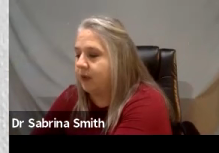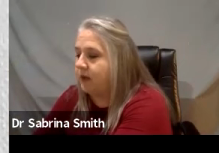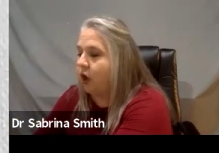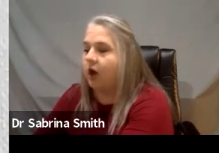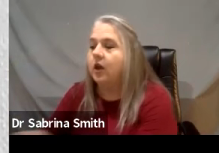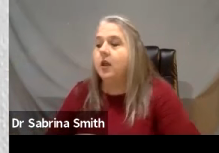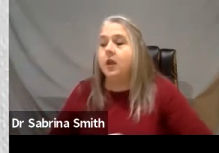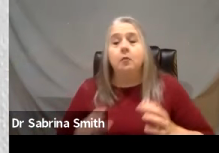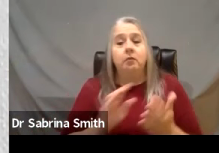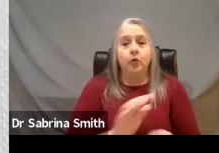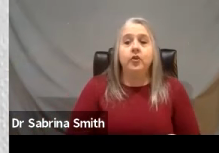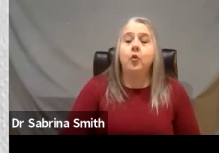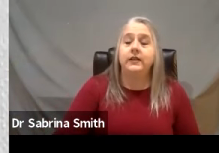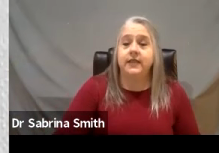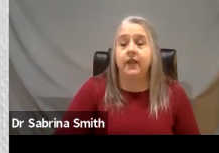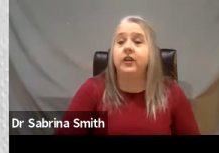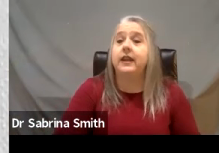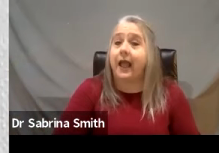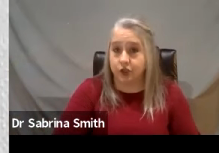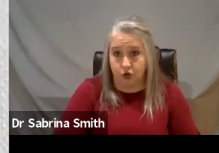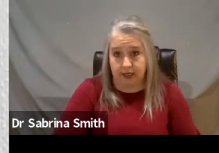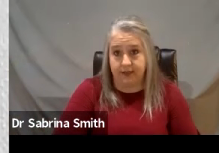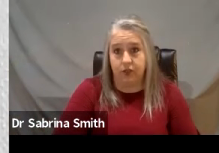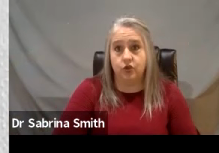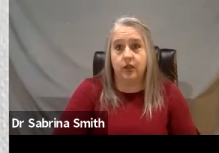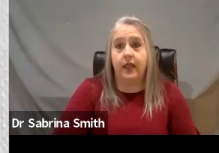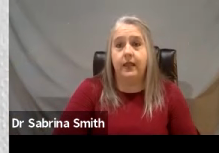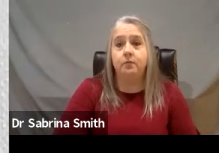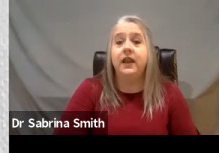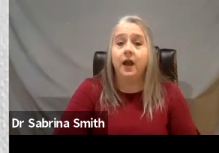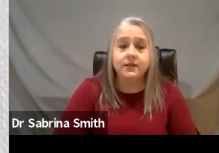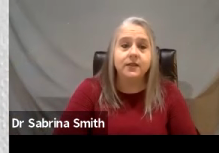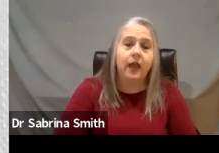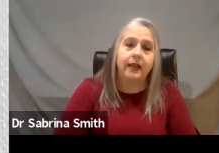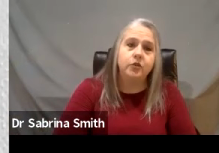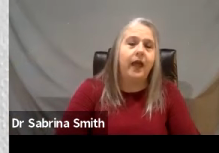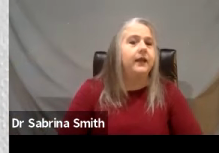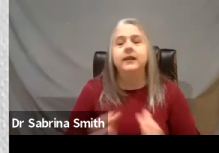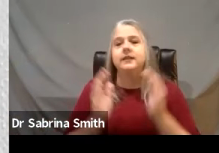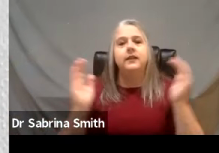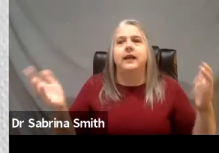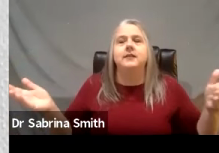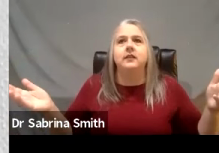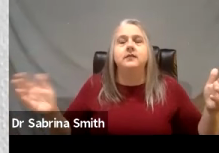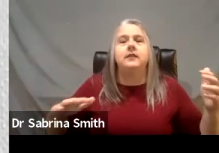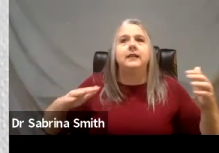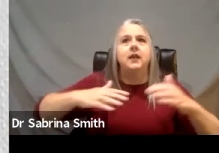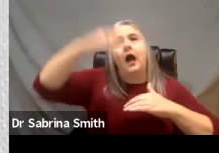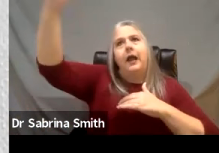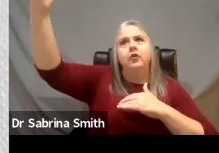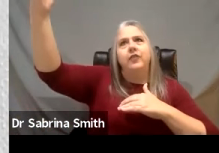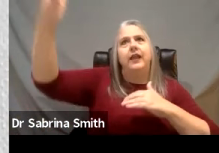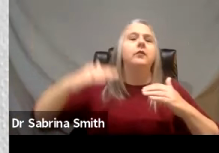with NPR before they're going to take the national test usually. And because I do that, because